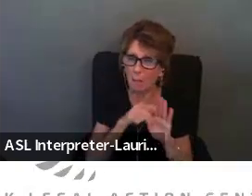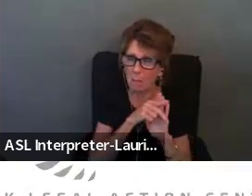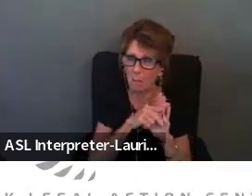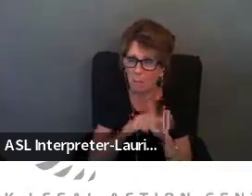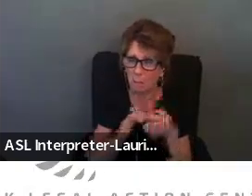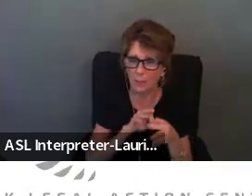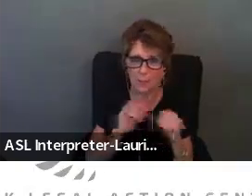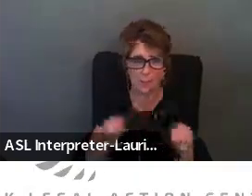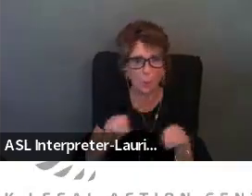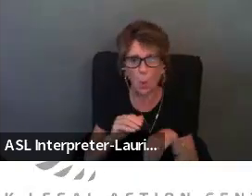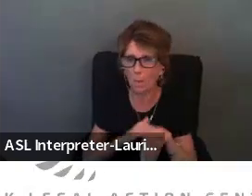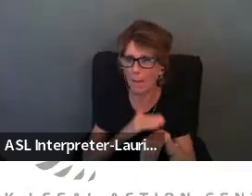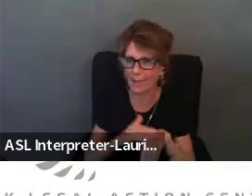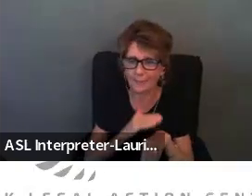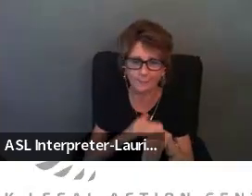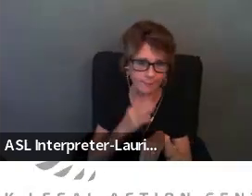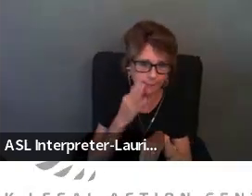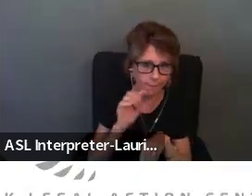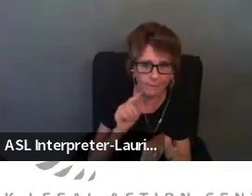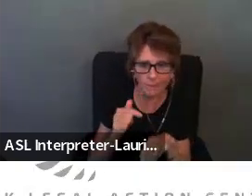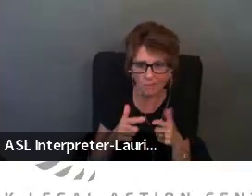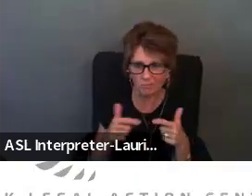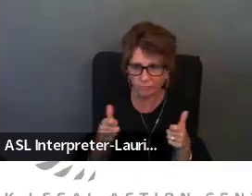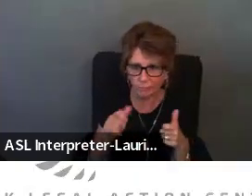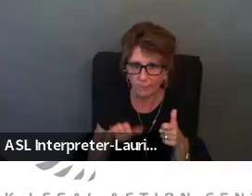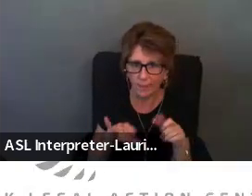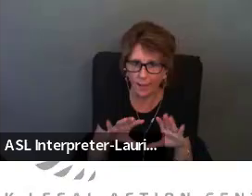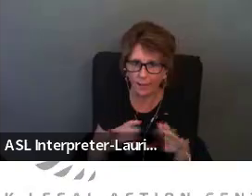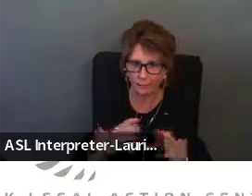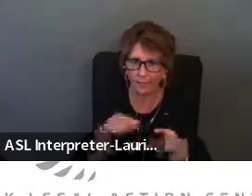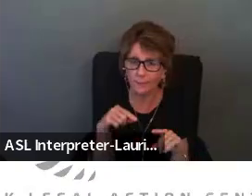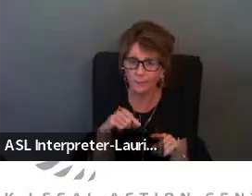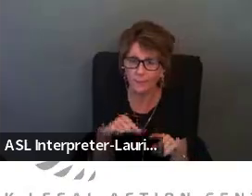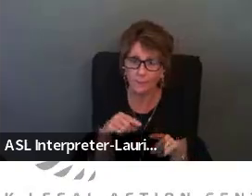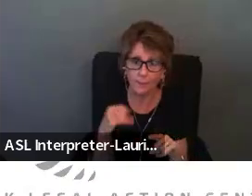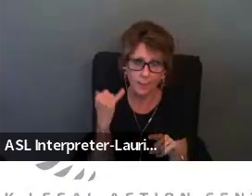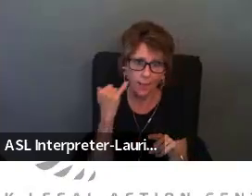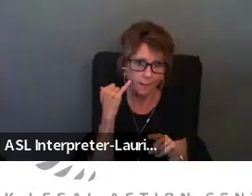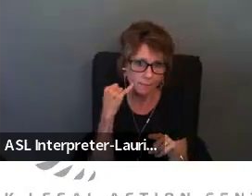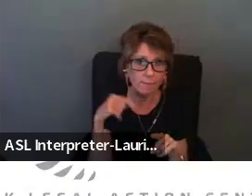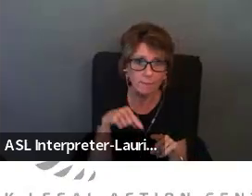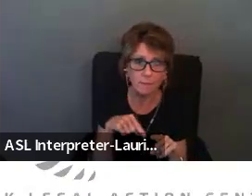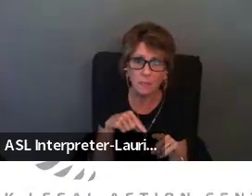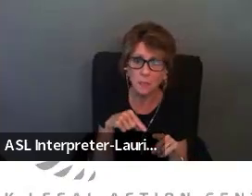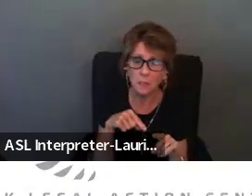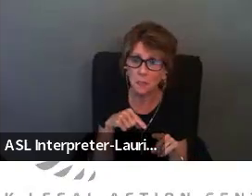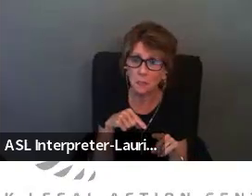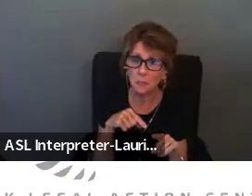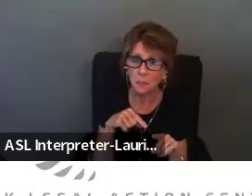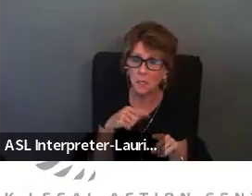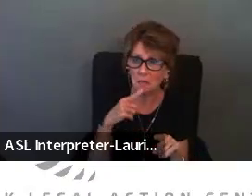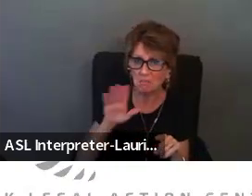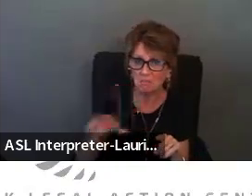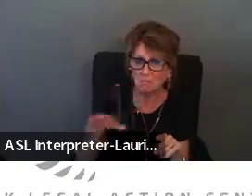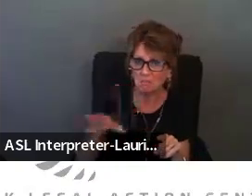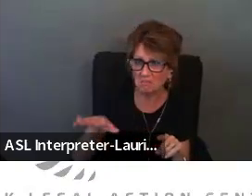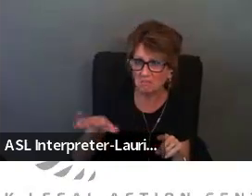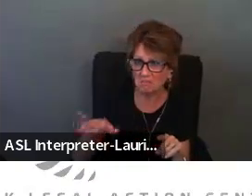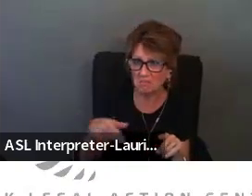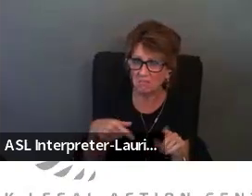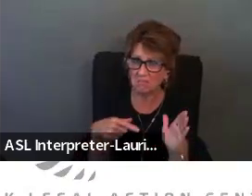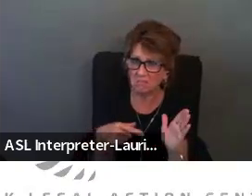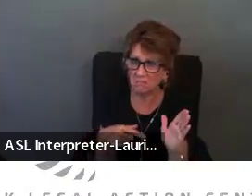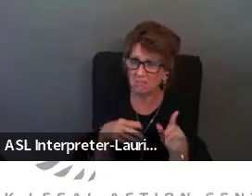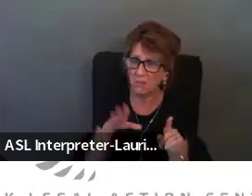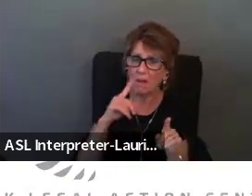is probably another usual one, once you have established that you have a need, for example, I